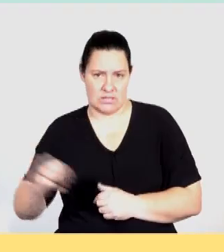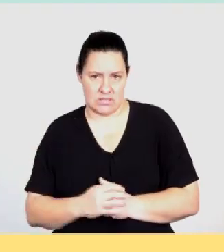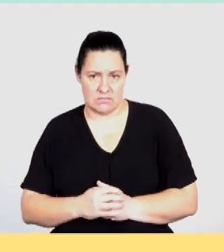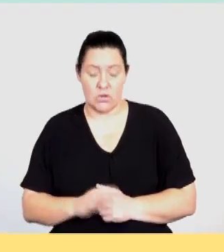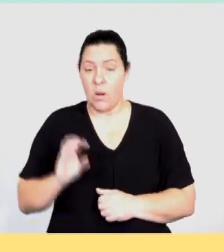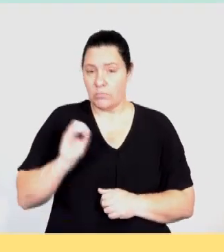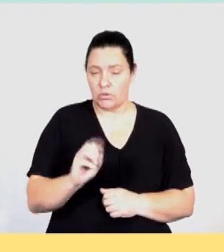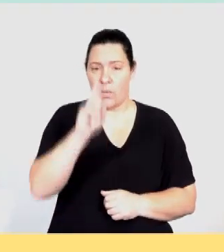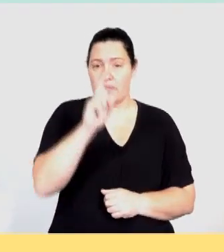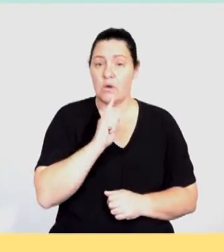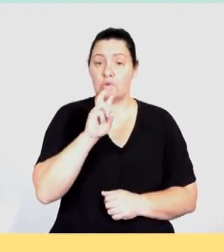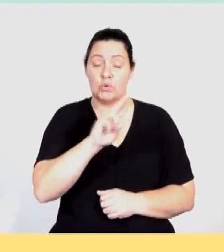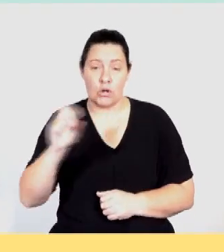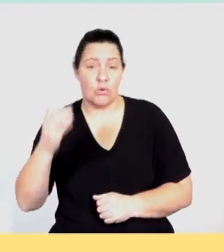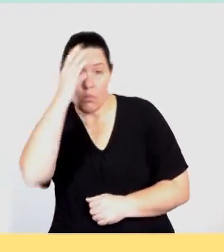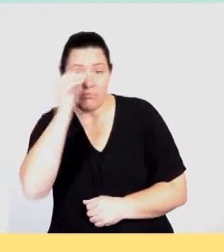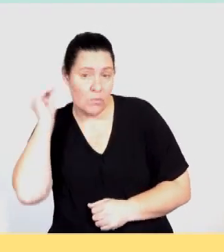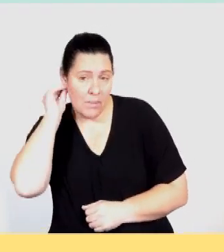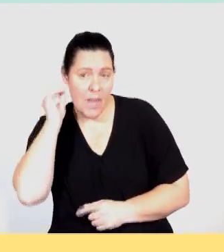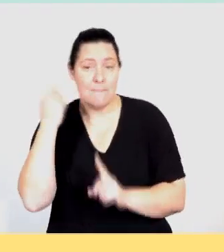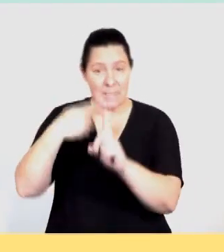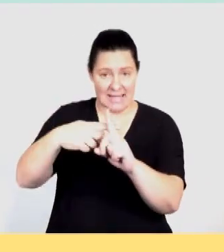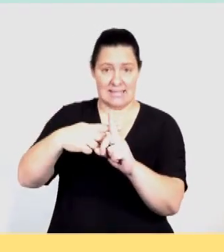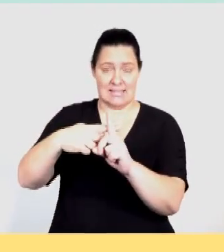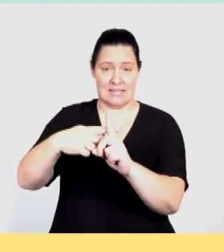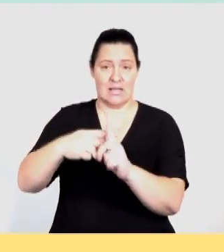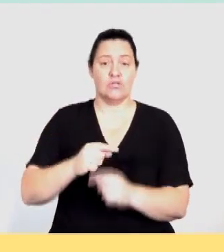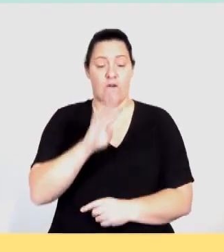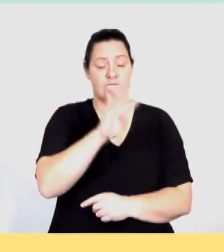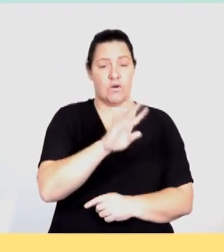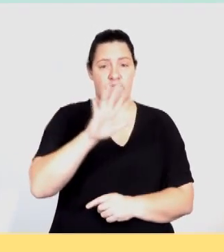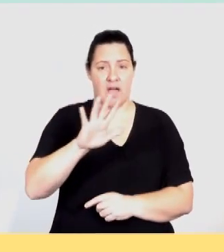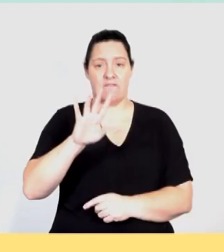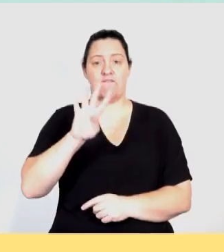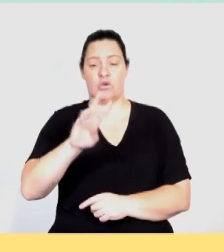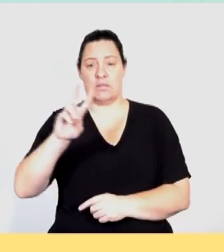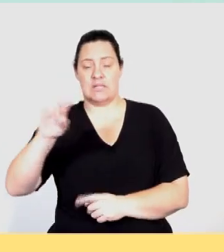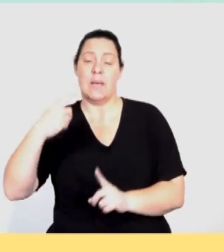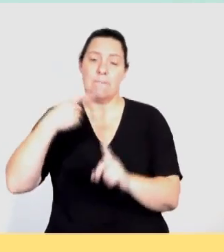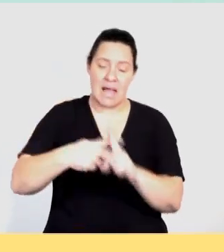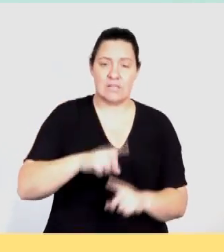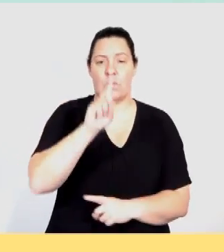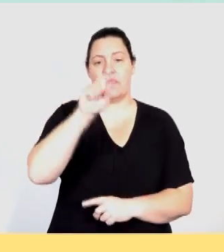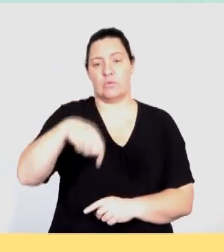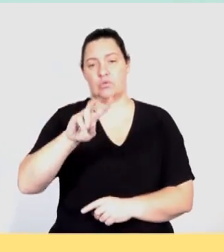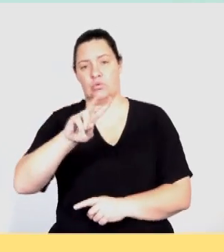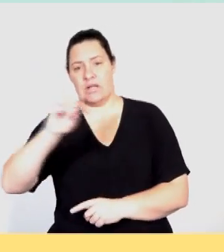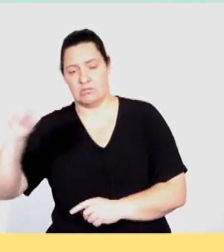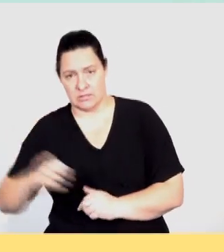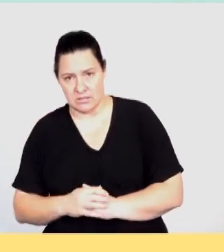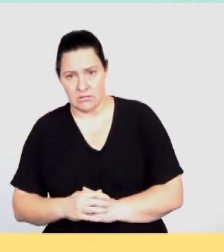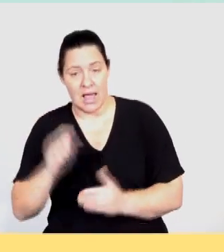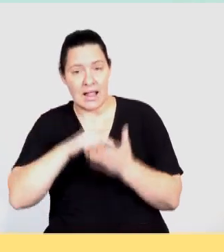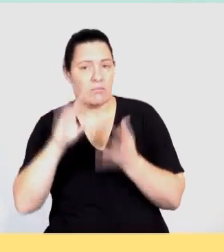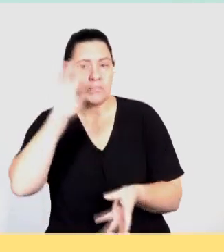1,200. So I'm coming here, 1,200. Remember, plus. So it's 45,420 plus